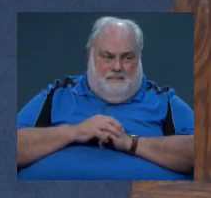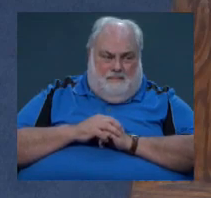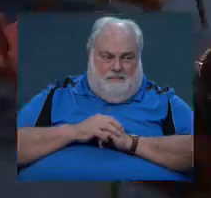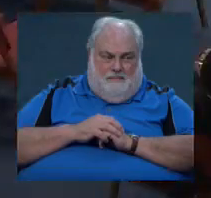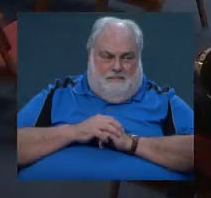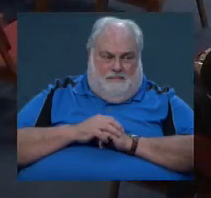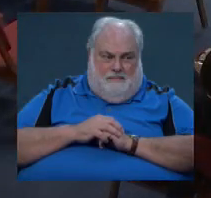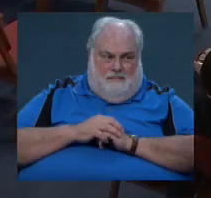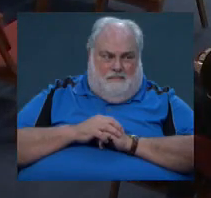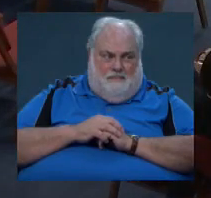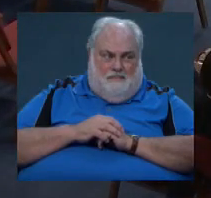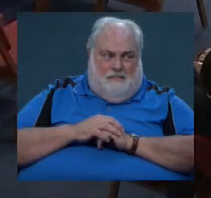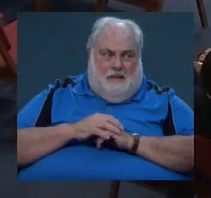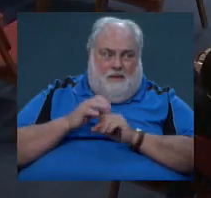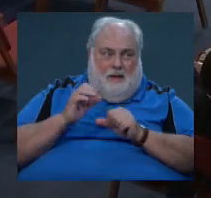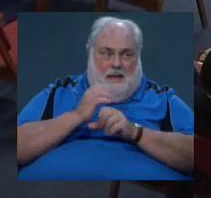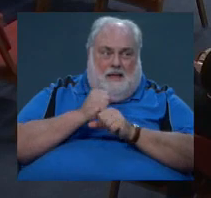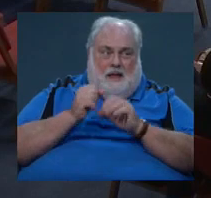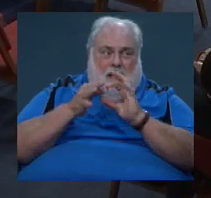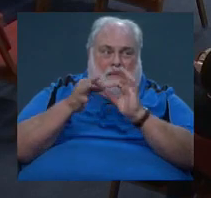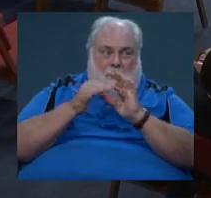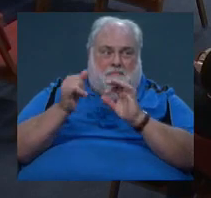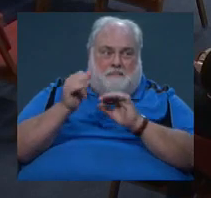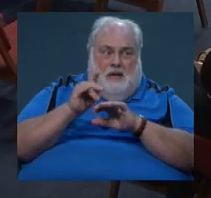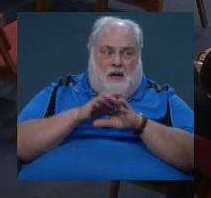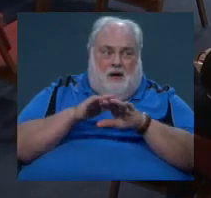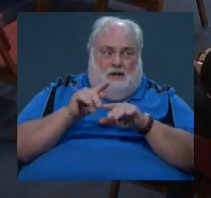Could we get the comments on track, please?